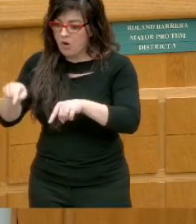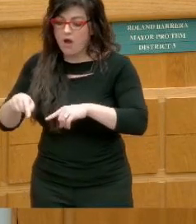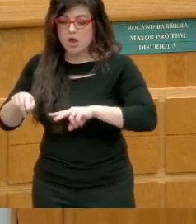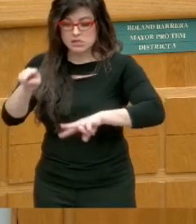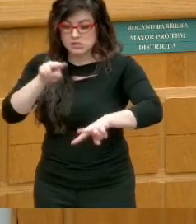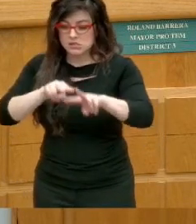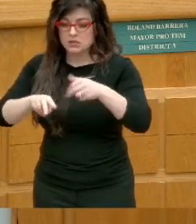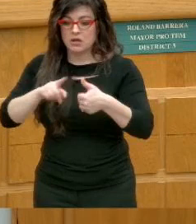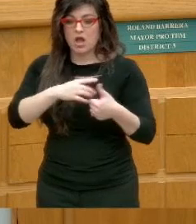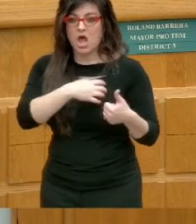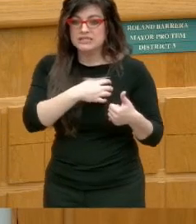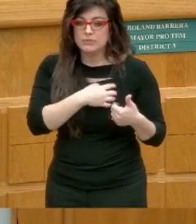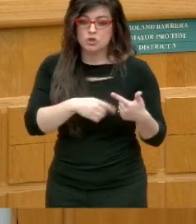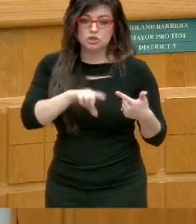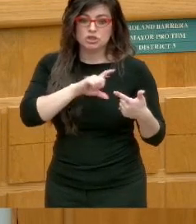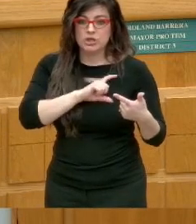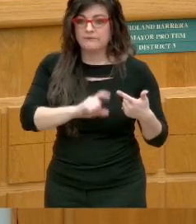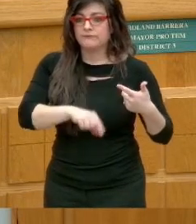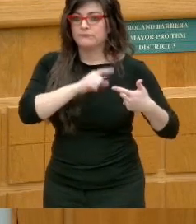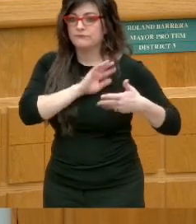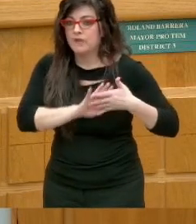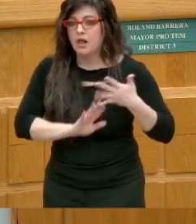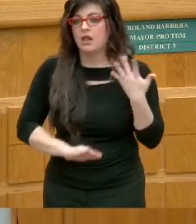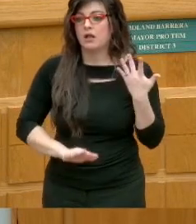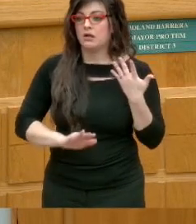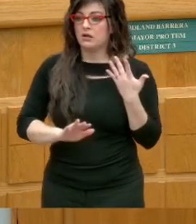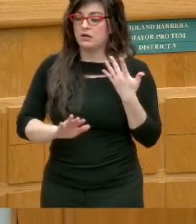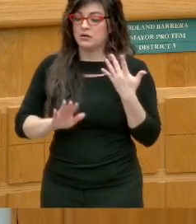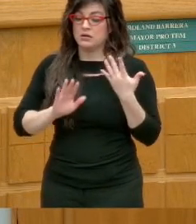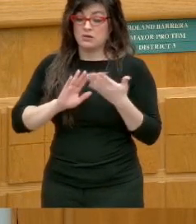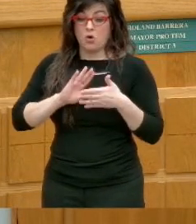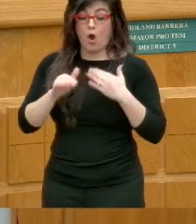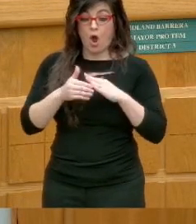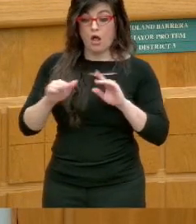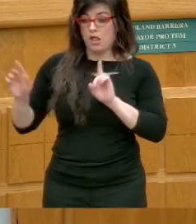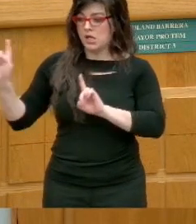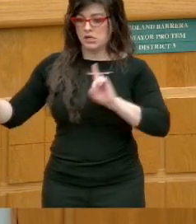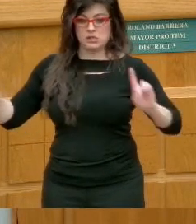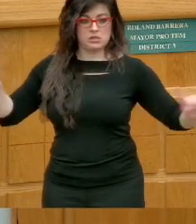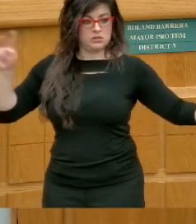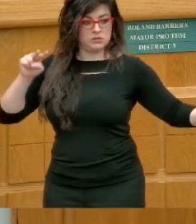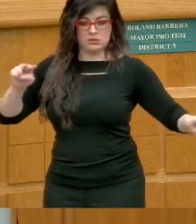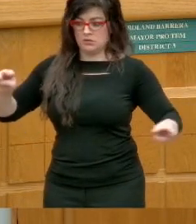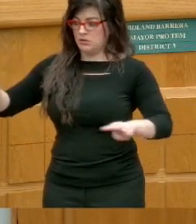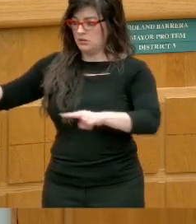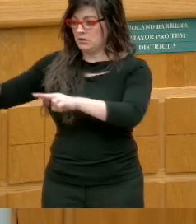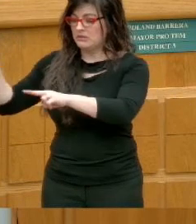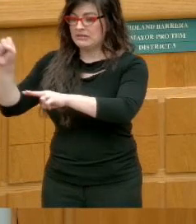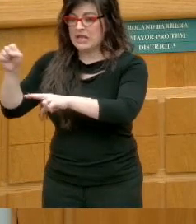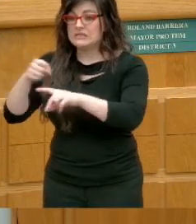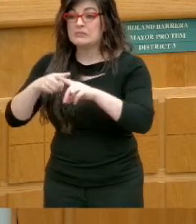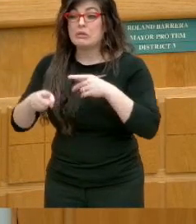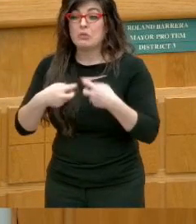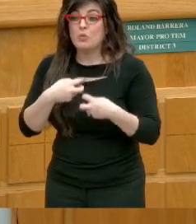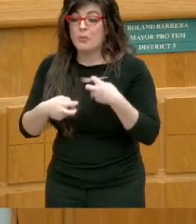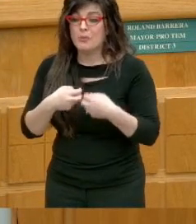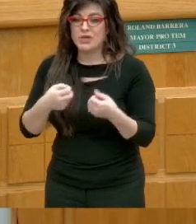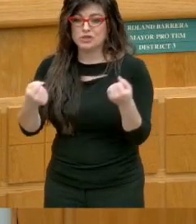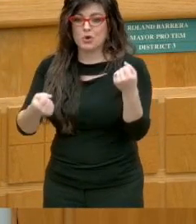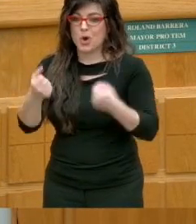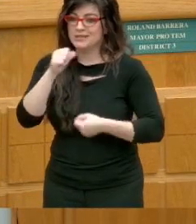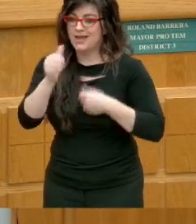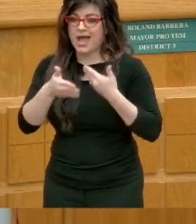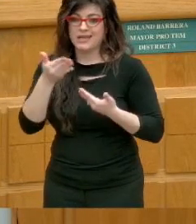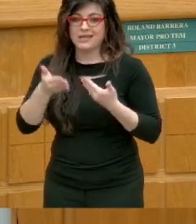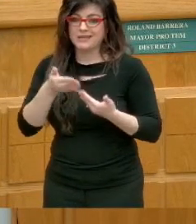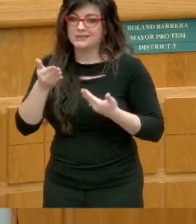all have been working in tandem, but I think that what we need are vehicles that are more nimble to get in and